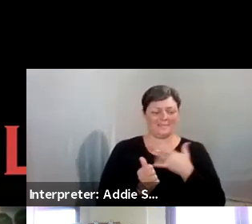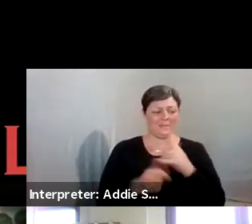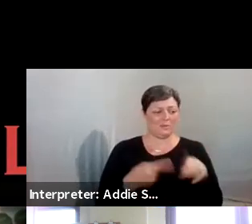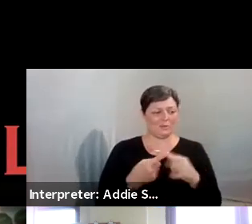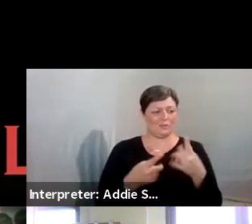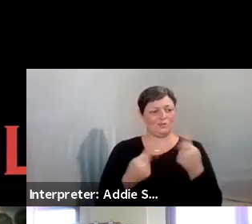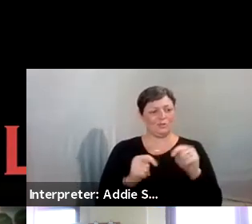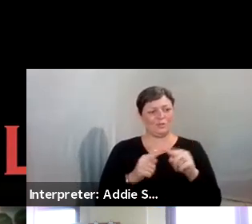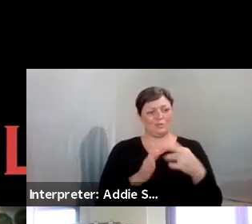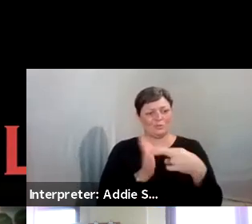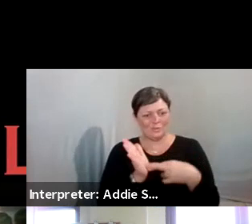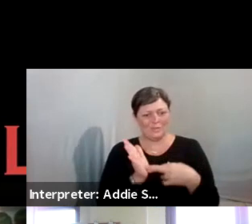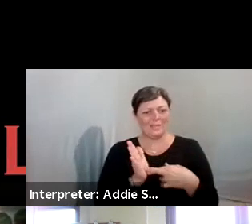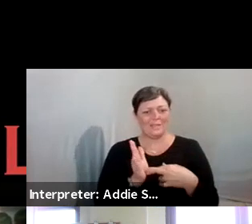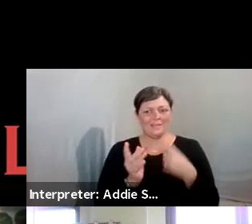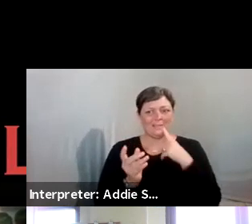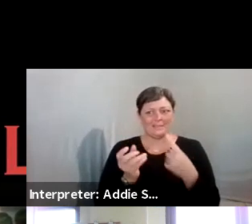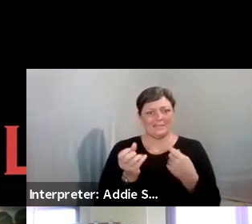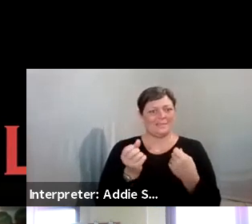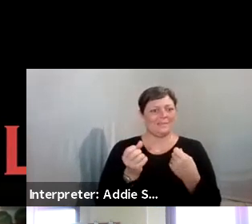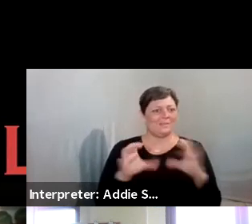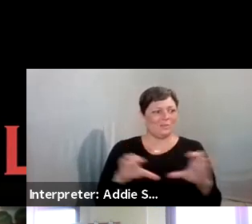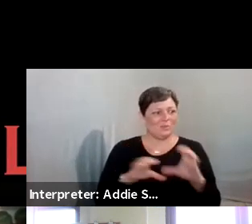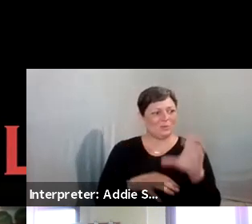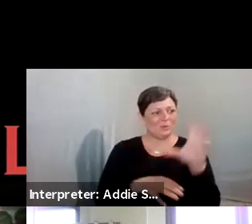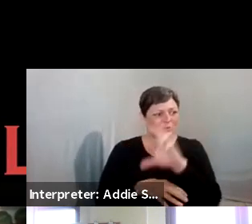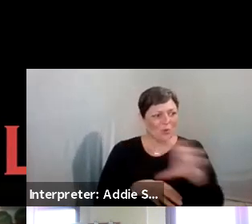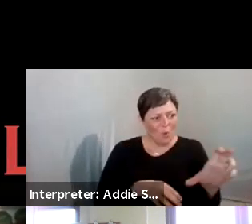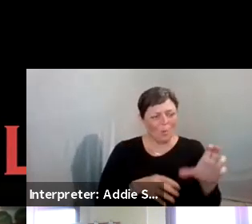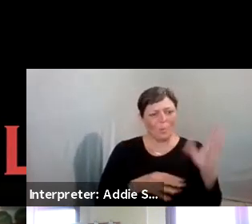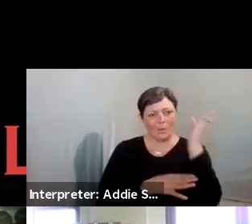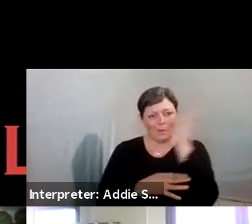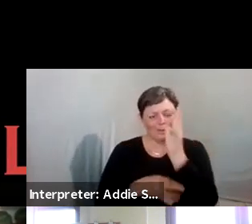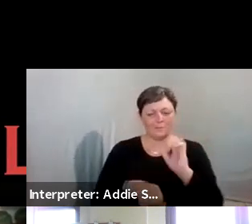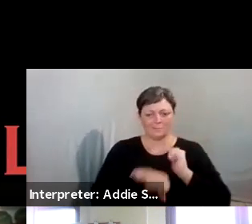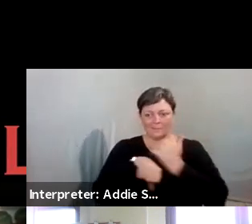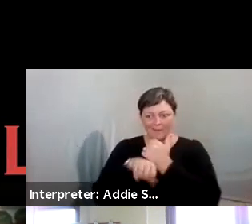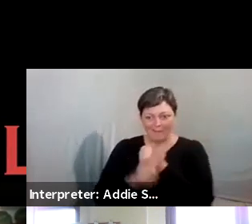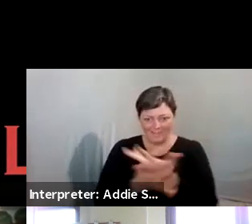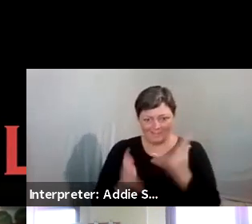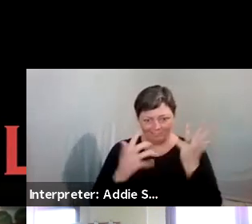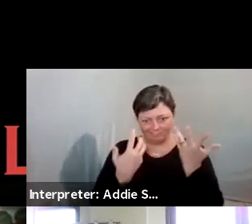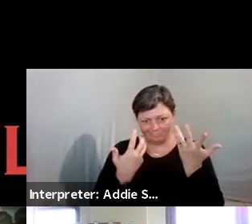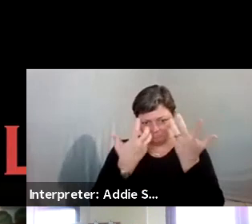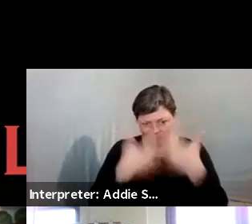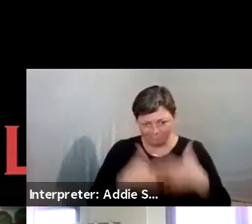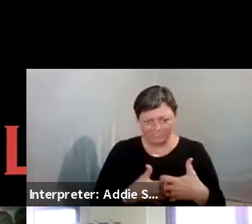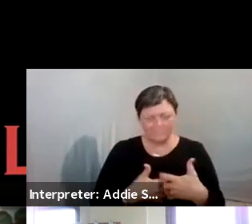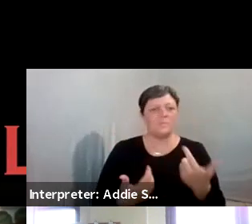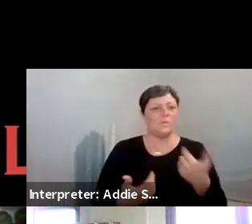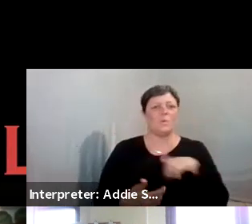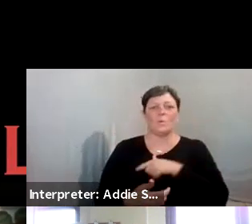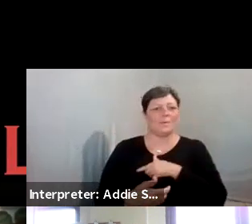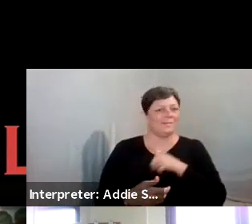get registrants for Zoom presentations and trying to make sure everything's set right. But we have